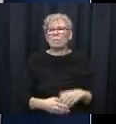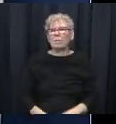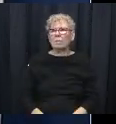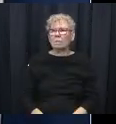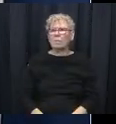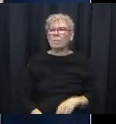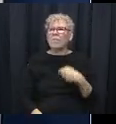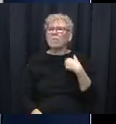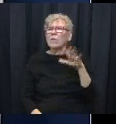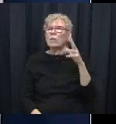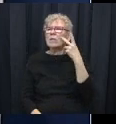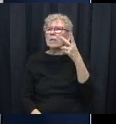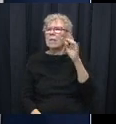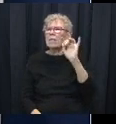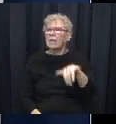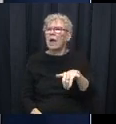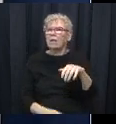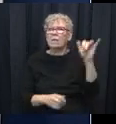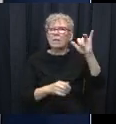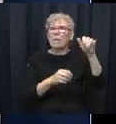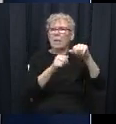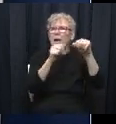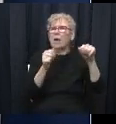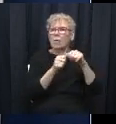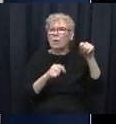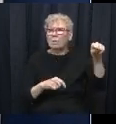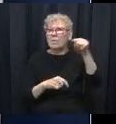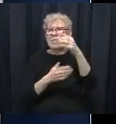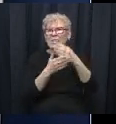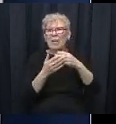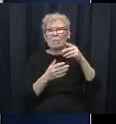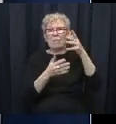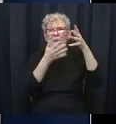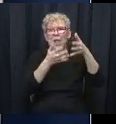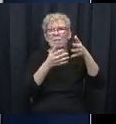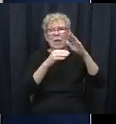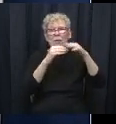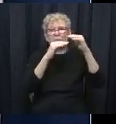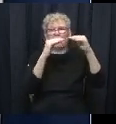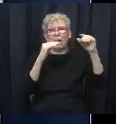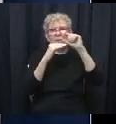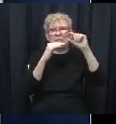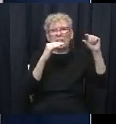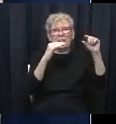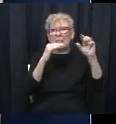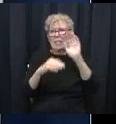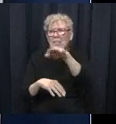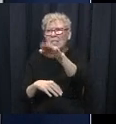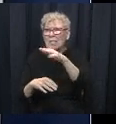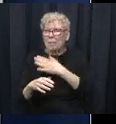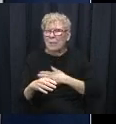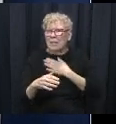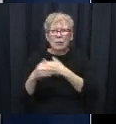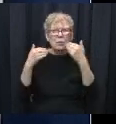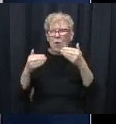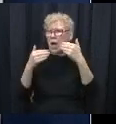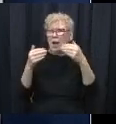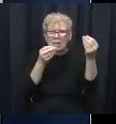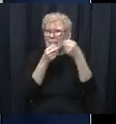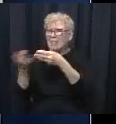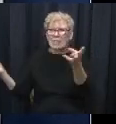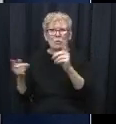administered, and we worked to get those reassigned back out to make sure that they were all used within 3 days. Thank you.